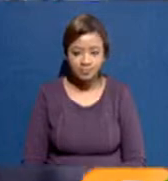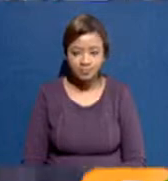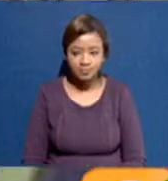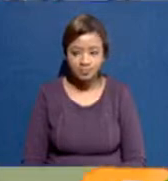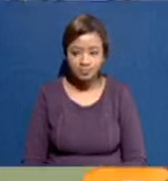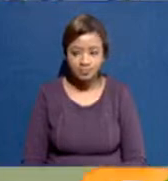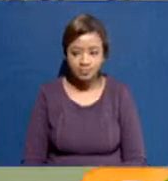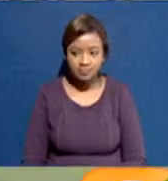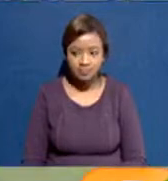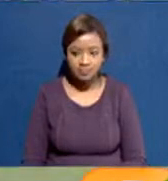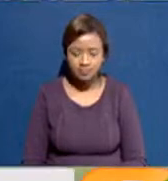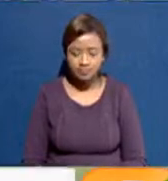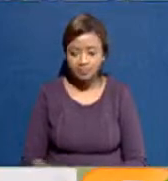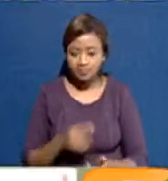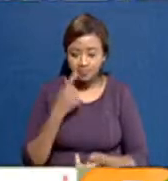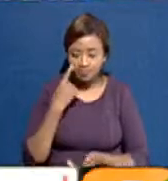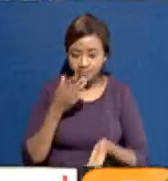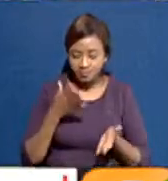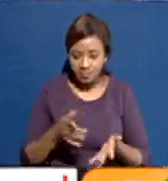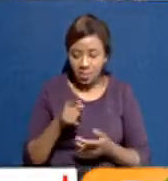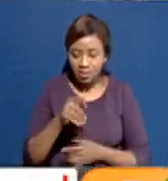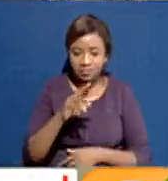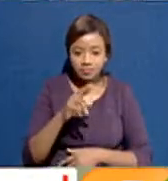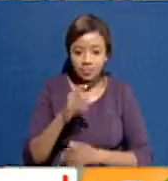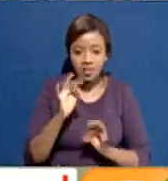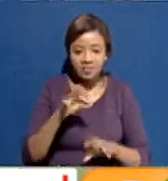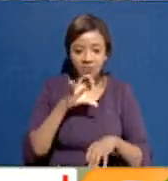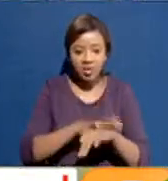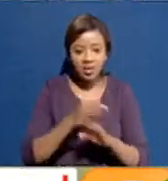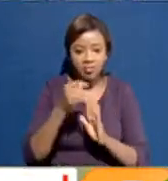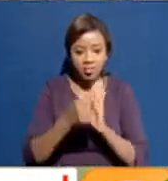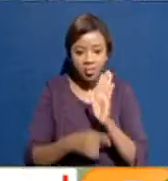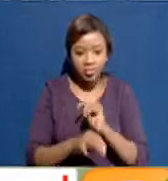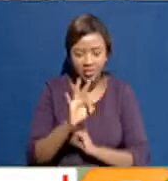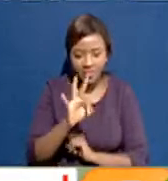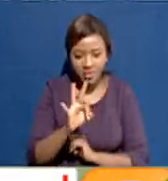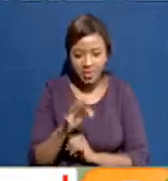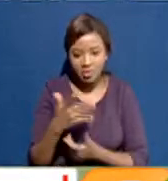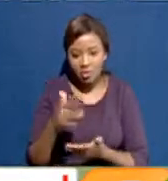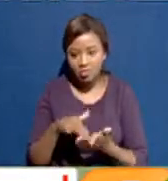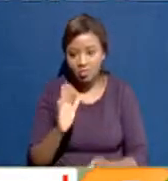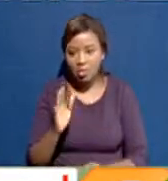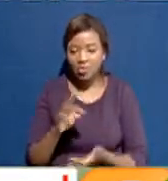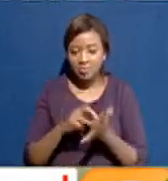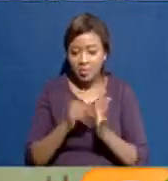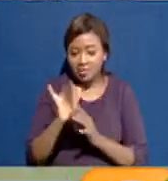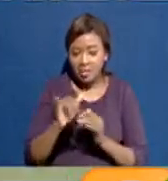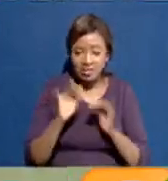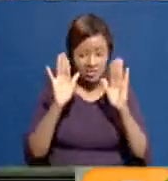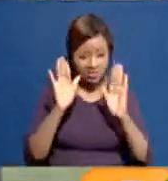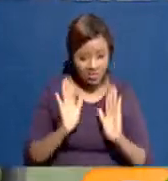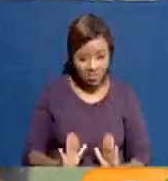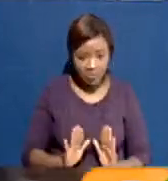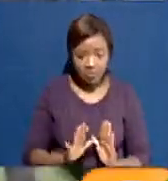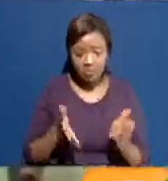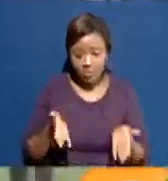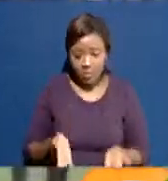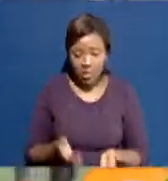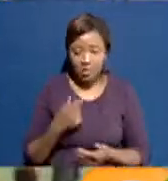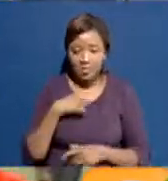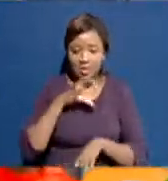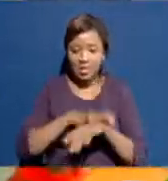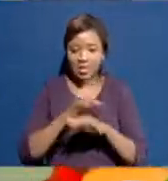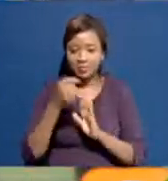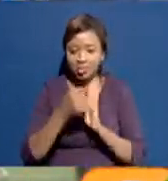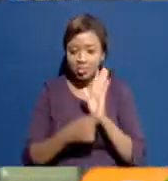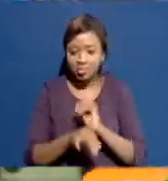Sahi ni second league inaendelea. Ukitoa point away ama ukimanage upate point 3, hiyo ni kitu ya muhimu sana. Okay. Sasa mimi nimepata point 3